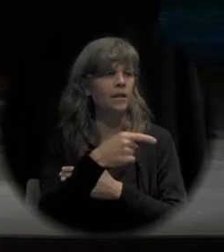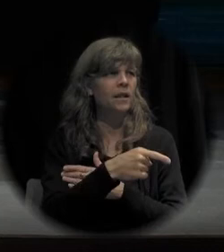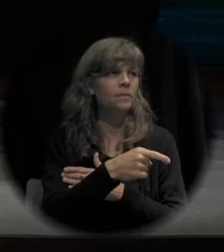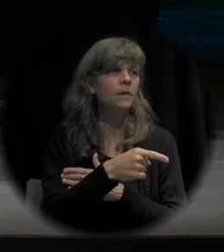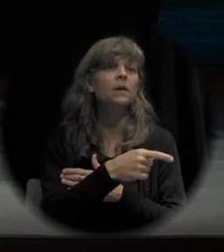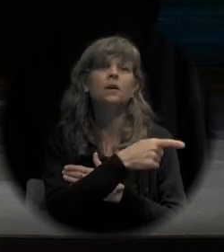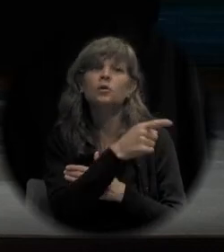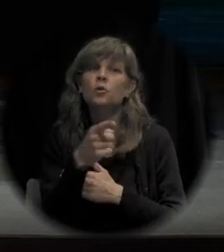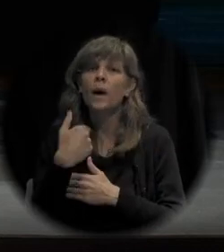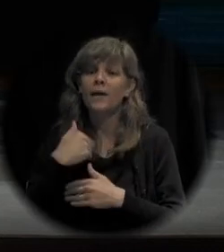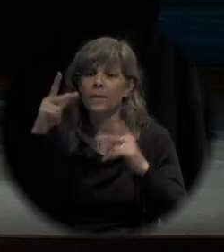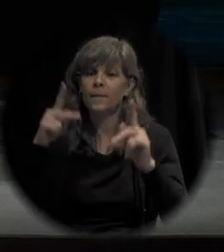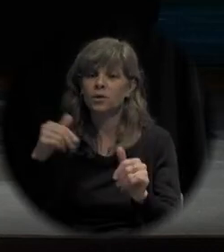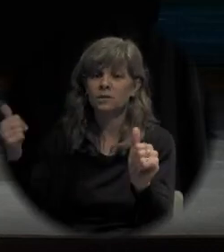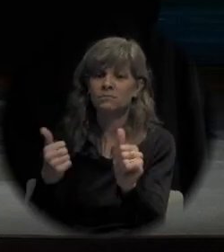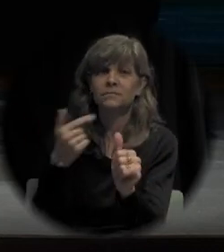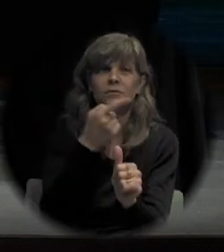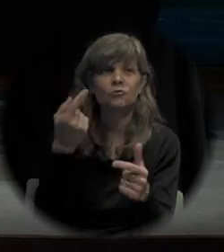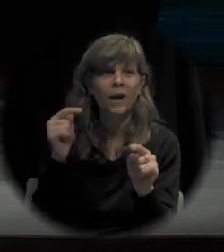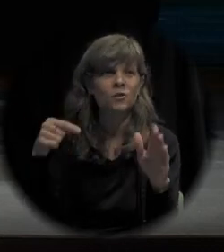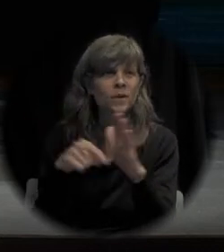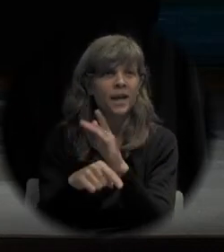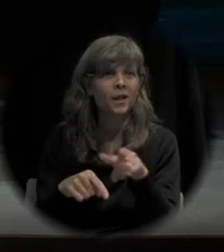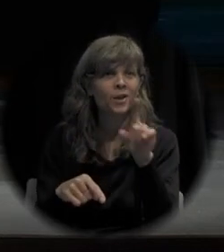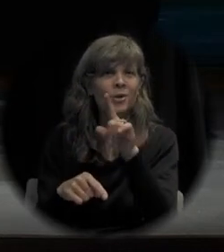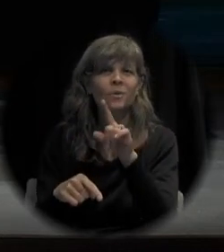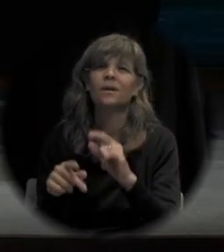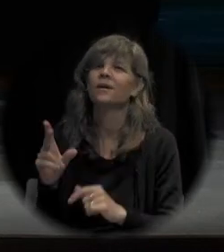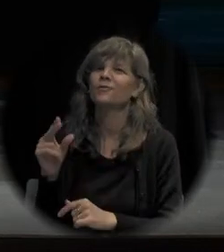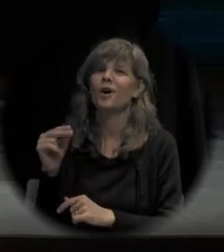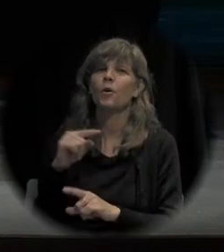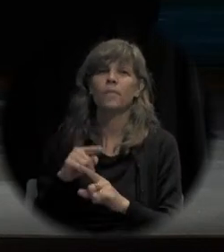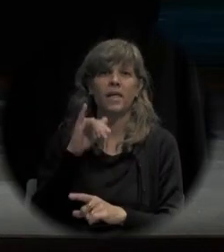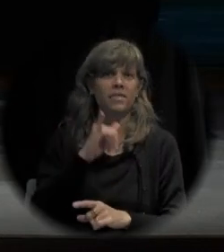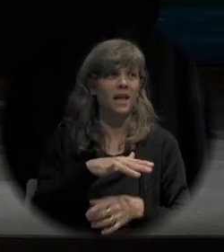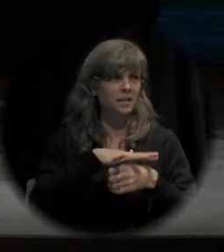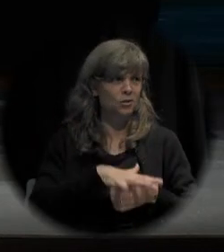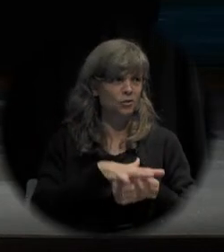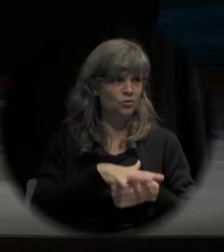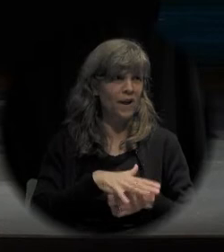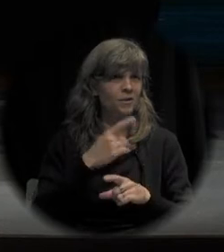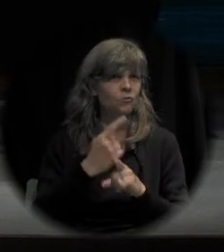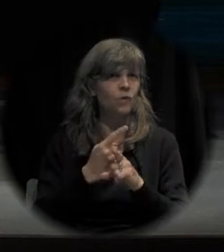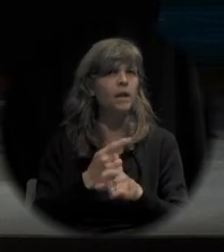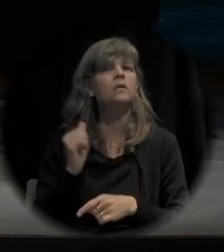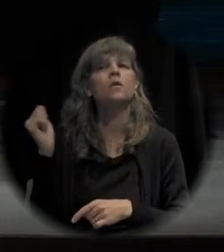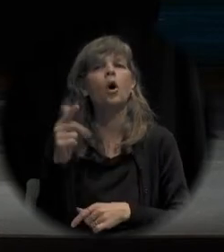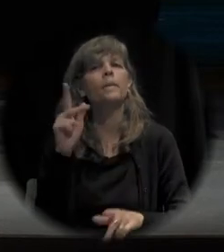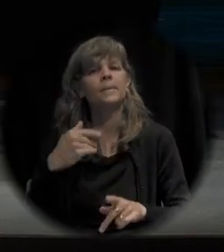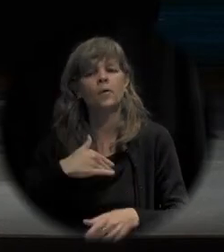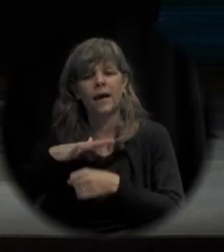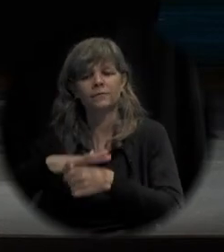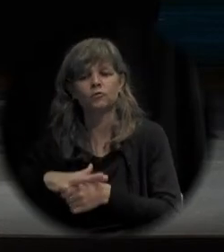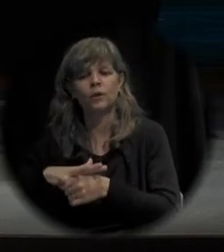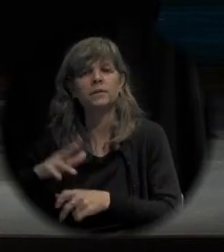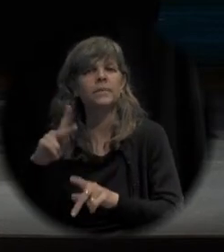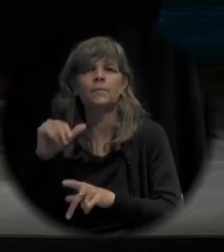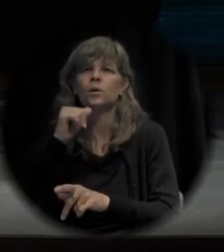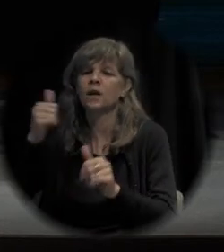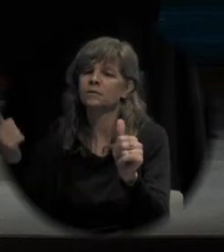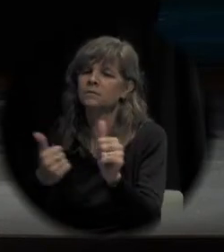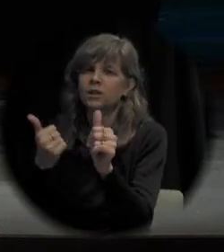either. However, we all have stresses. Some of us are in very difficult, very painful times of